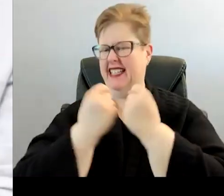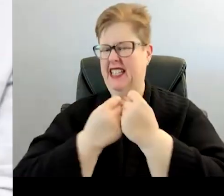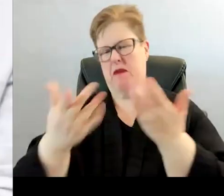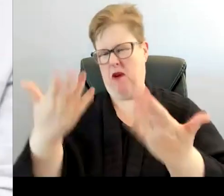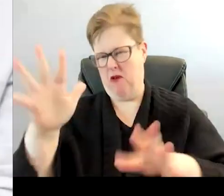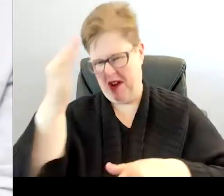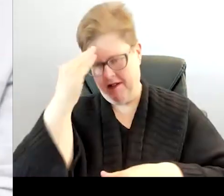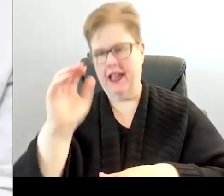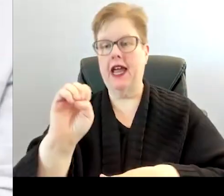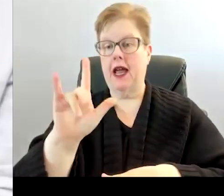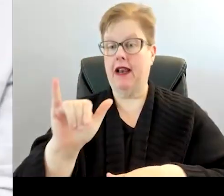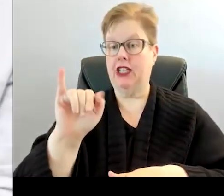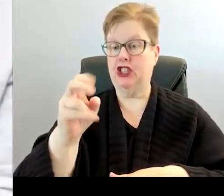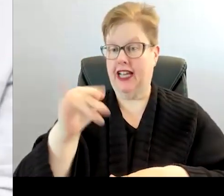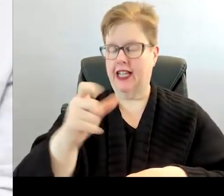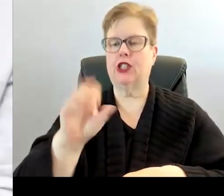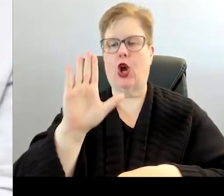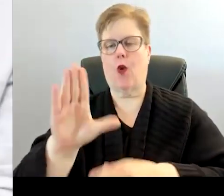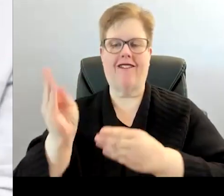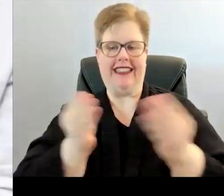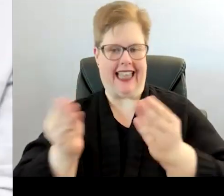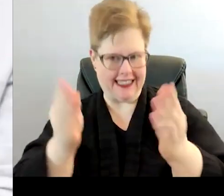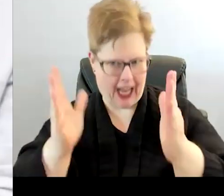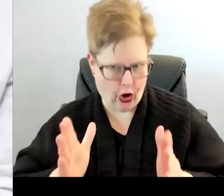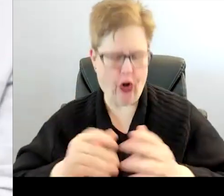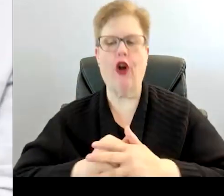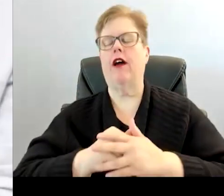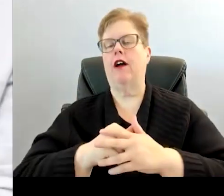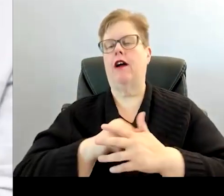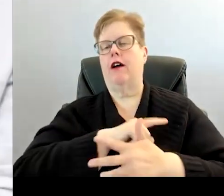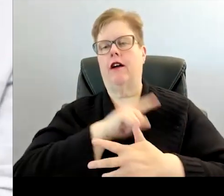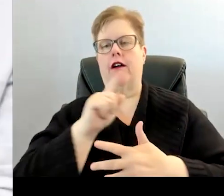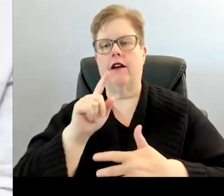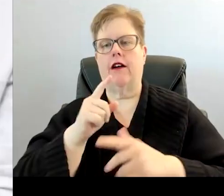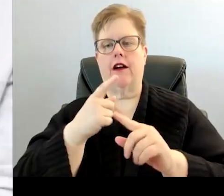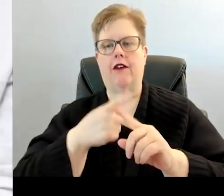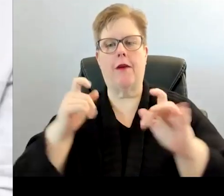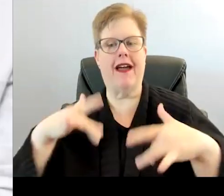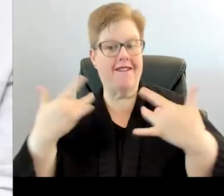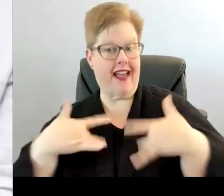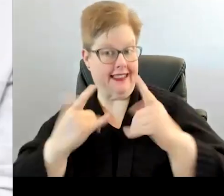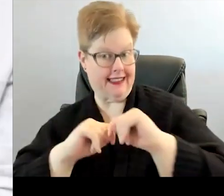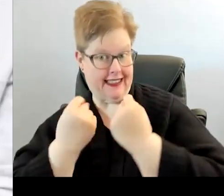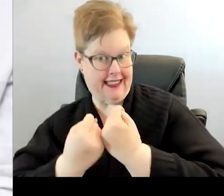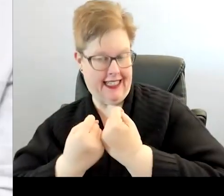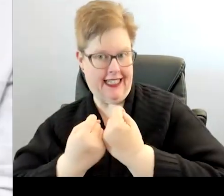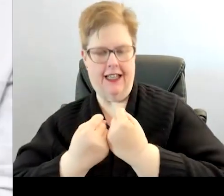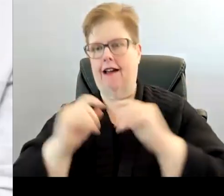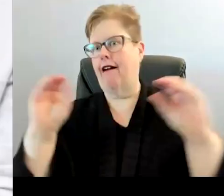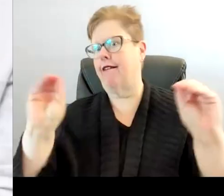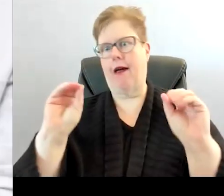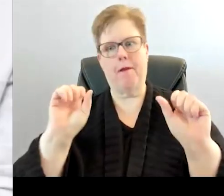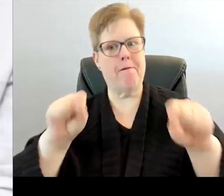you, Emily Jennings. She is your facilitator. From the events team, none of this would be